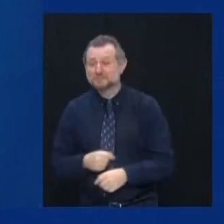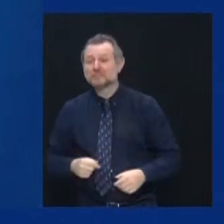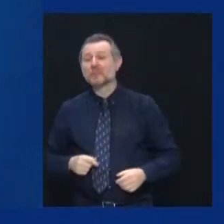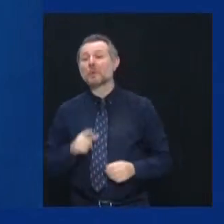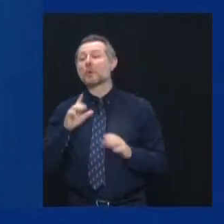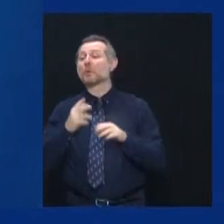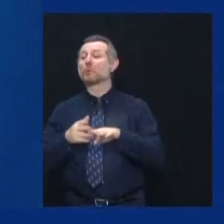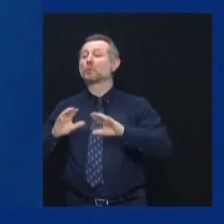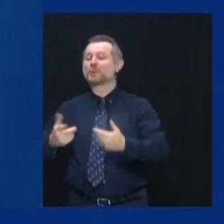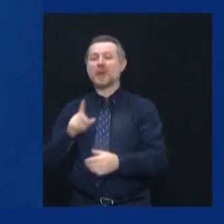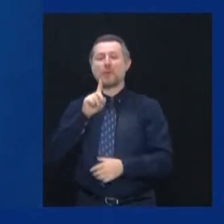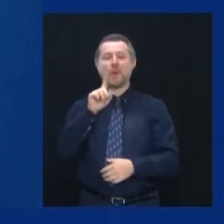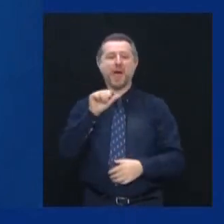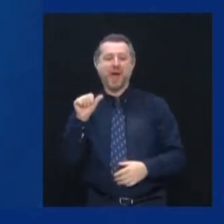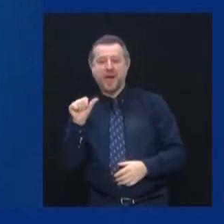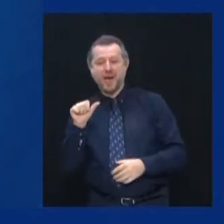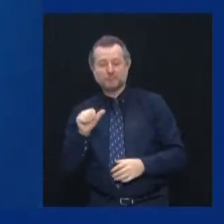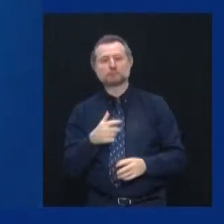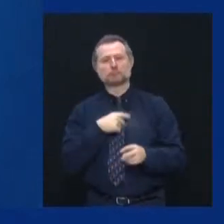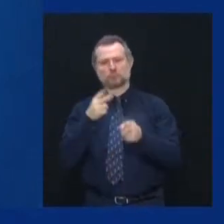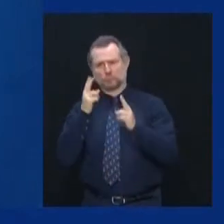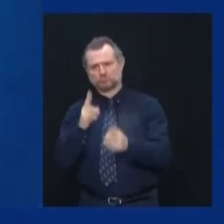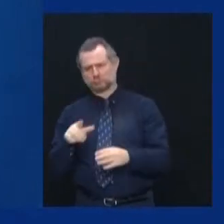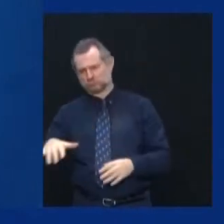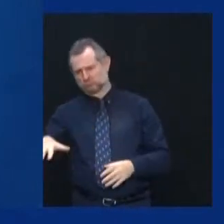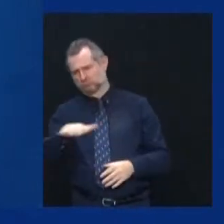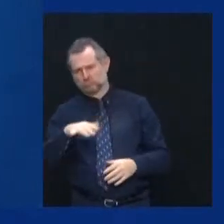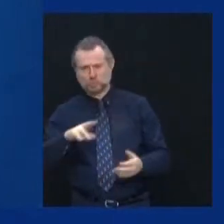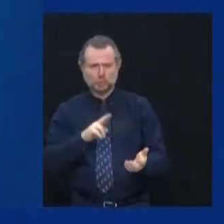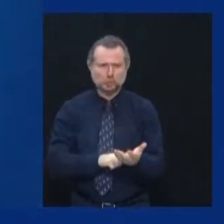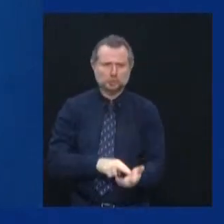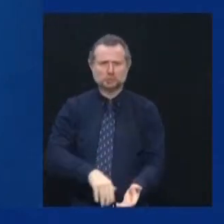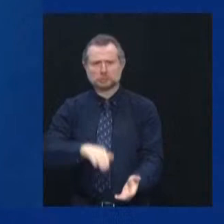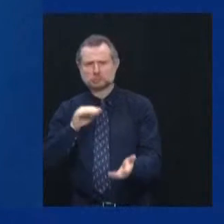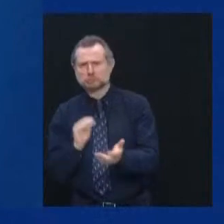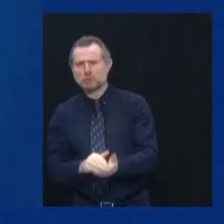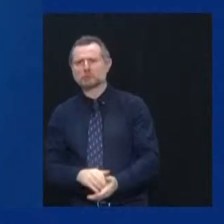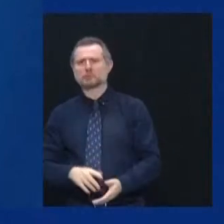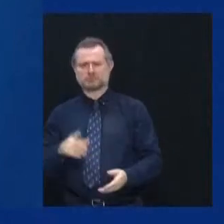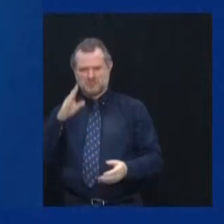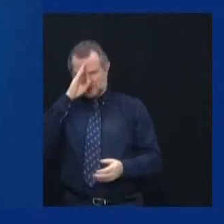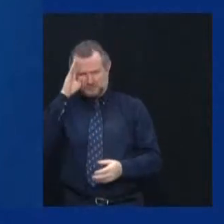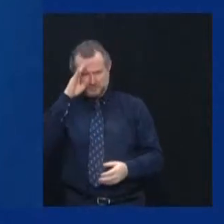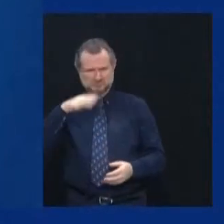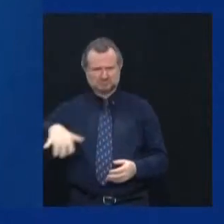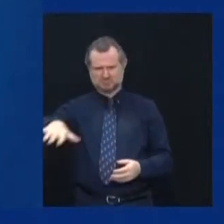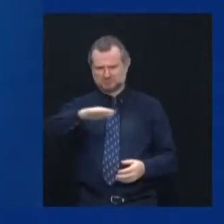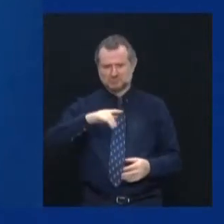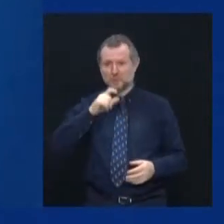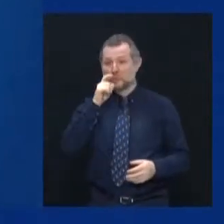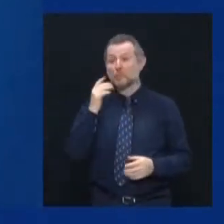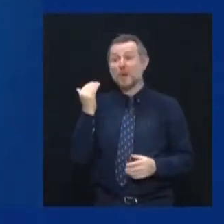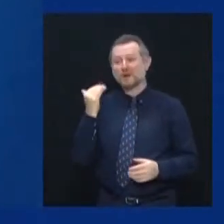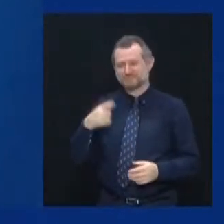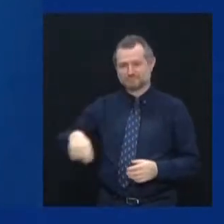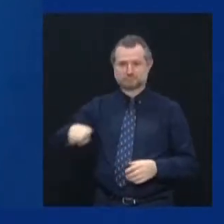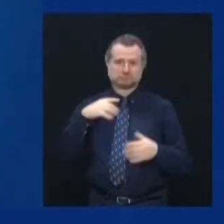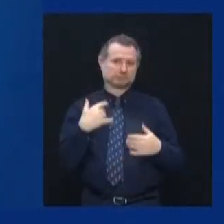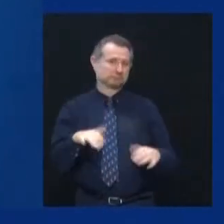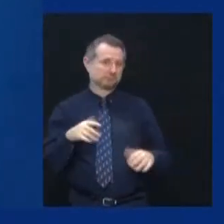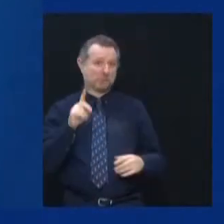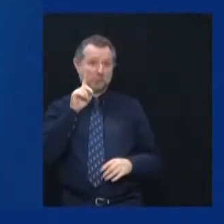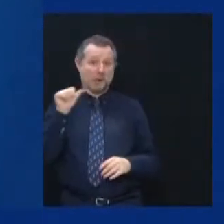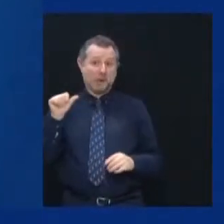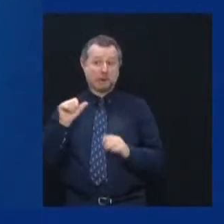Group 1A, which are the nurses, the doctors, the hospital staff. Why? I said